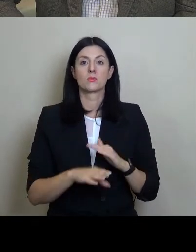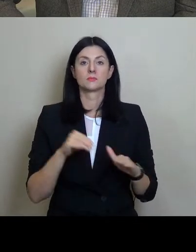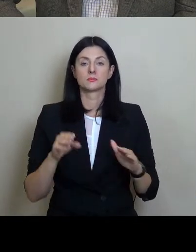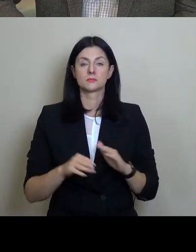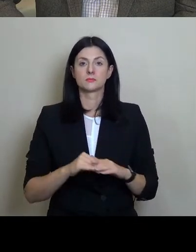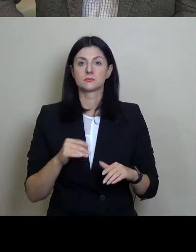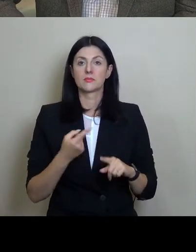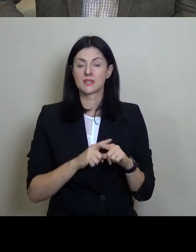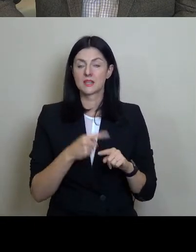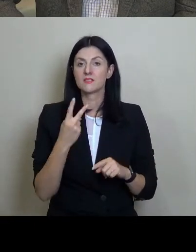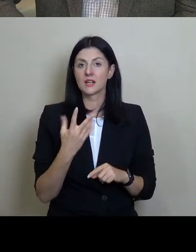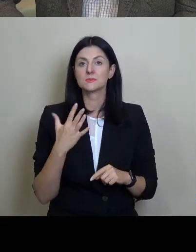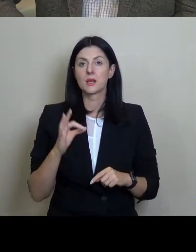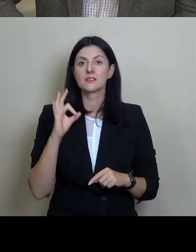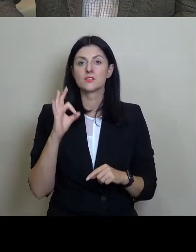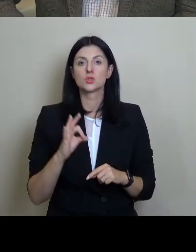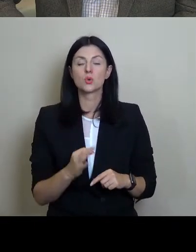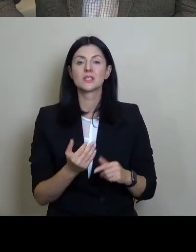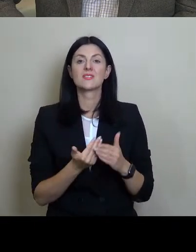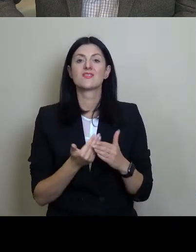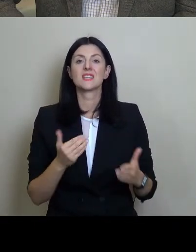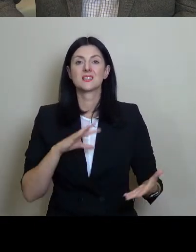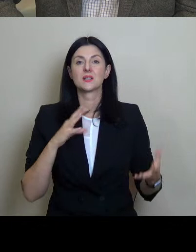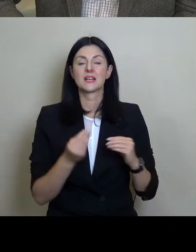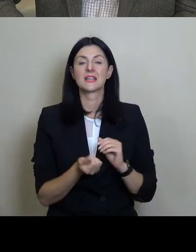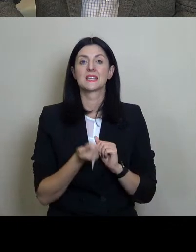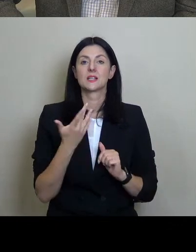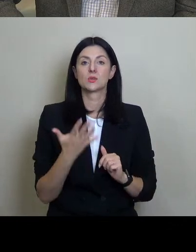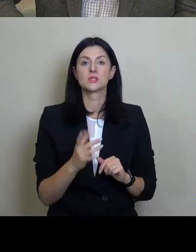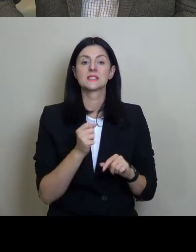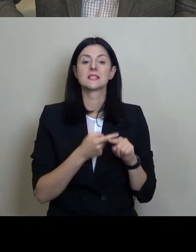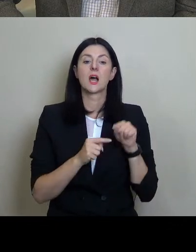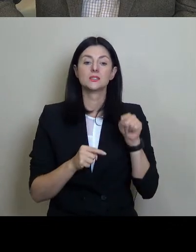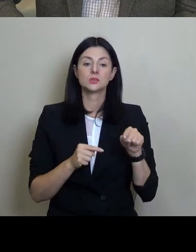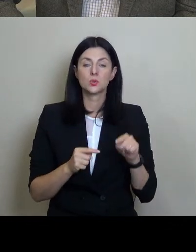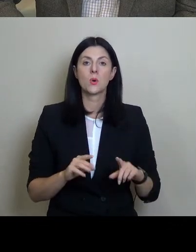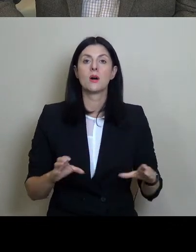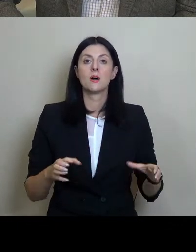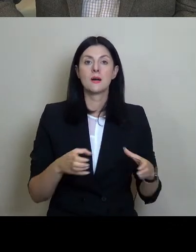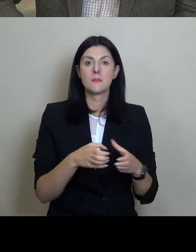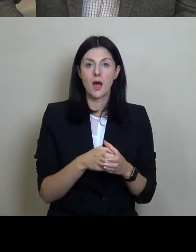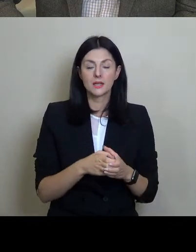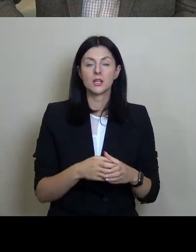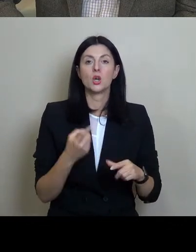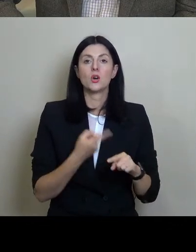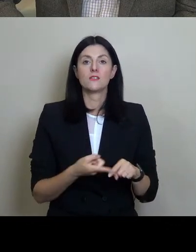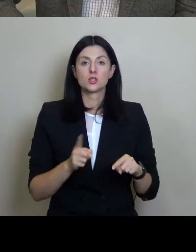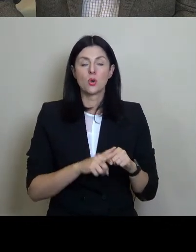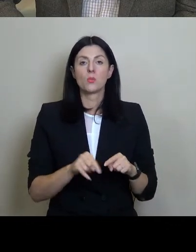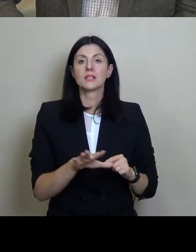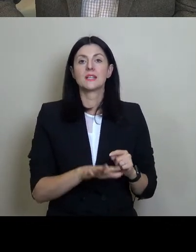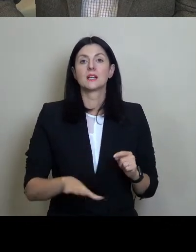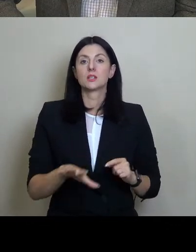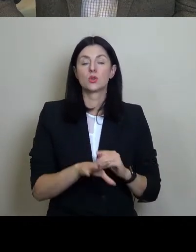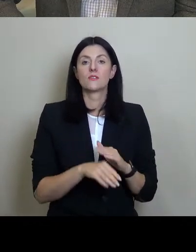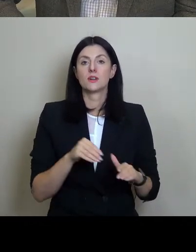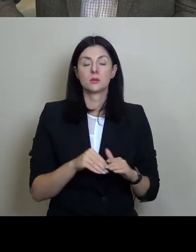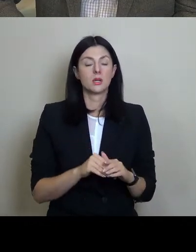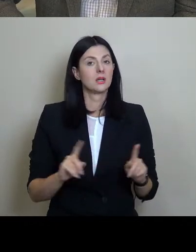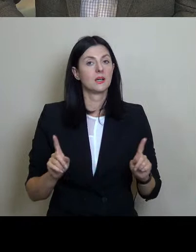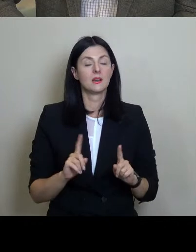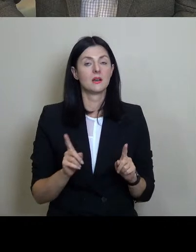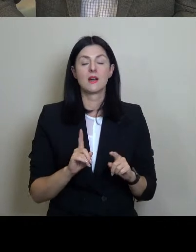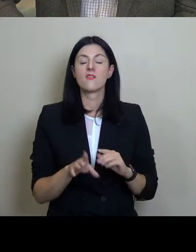the list. So 25% from the number of the votes cast for the particular party